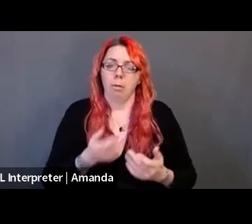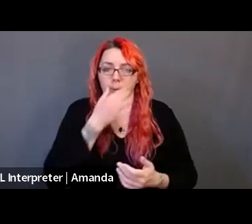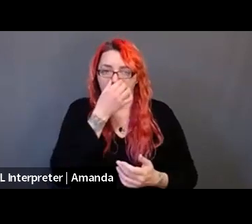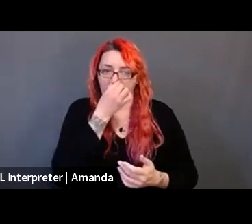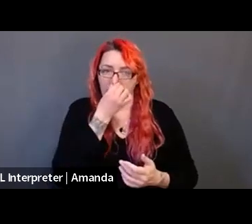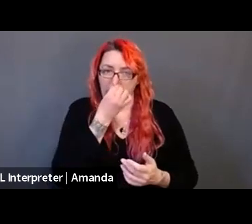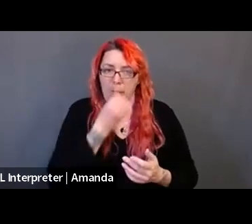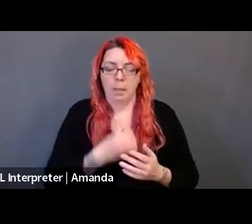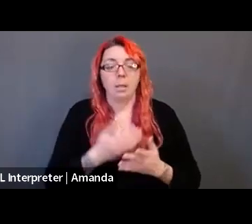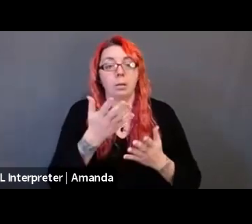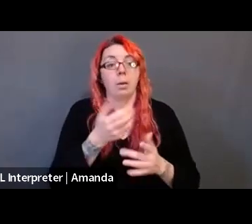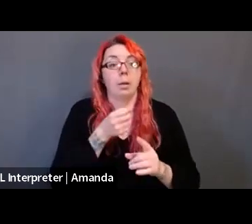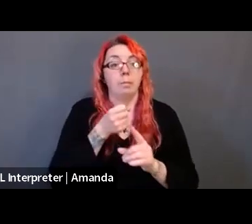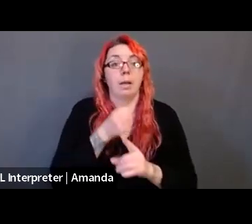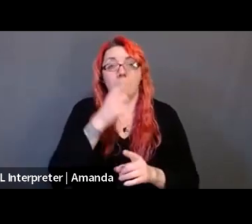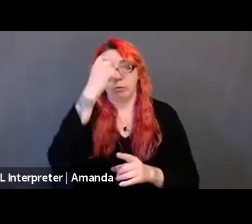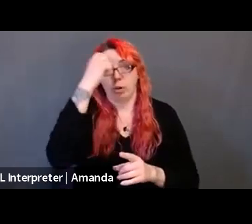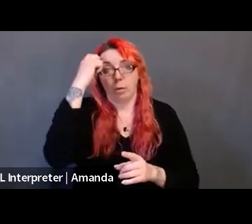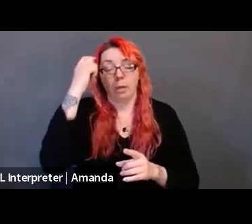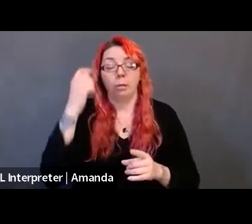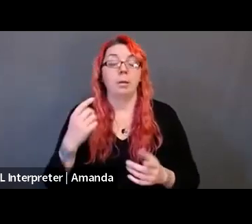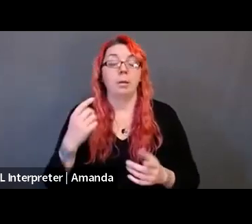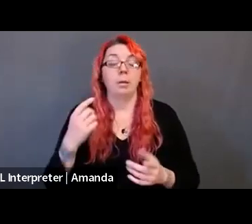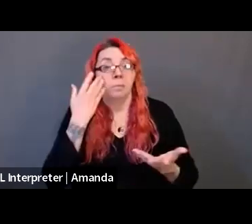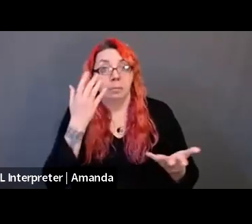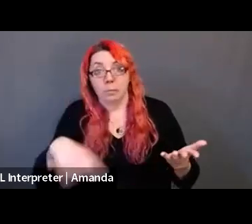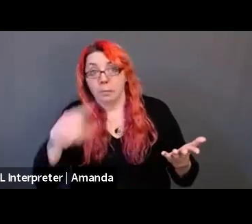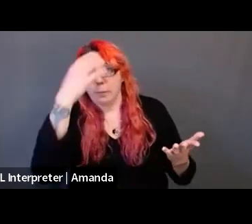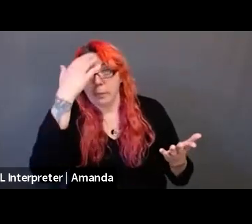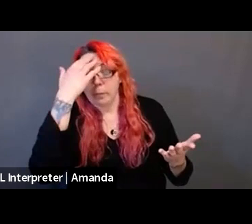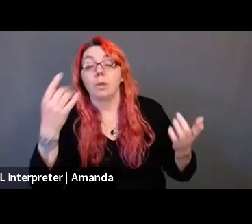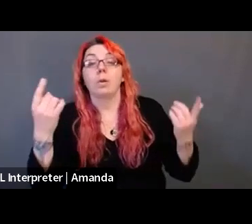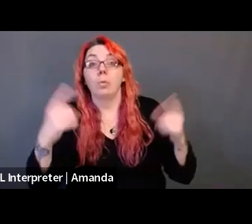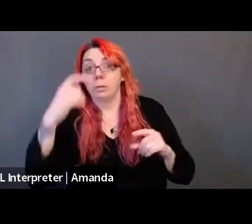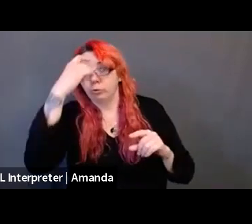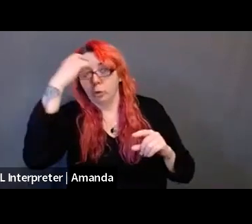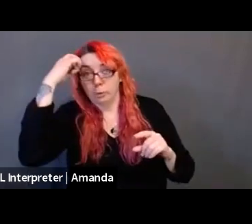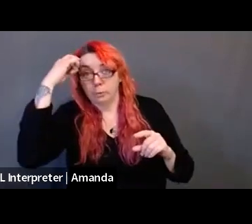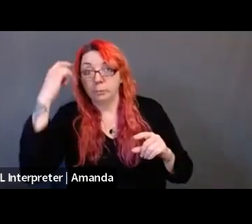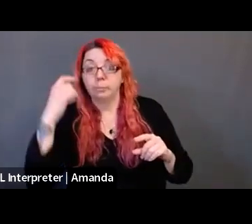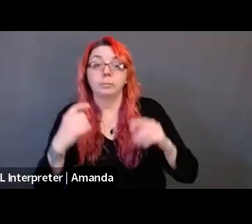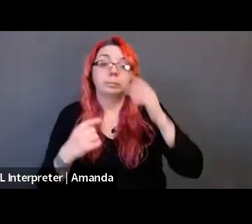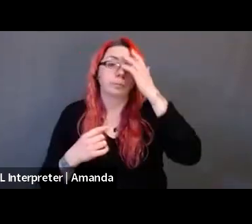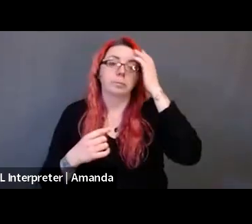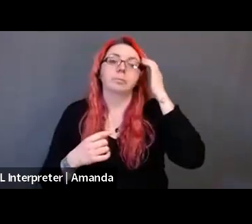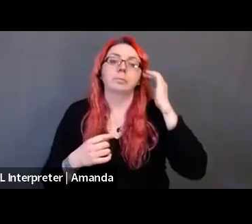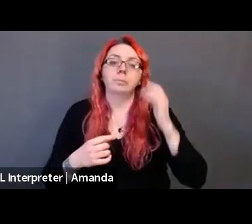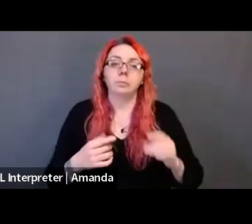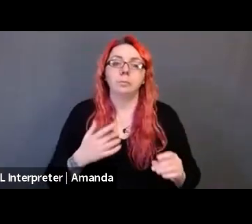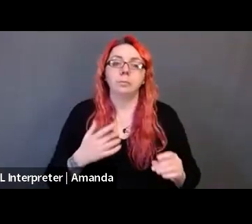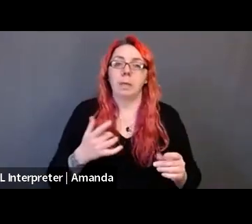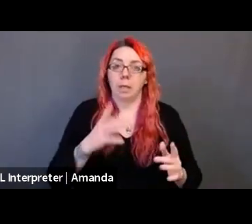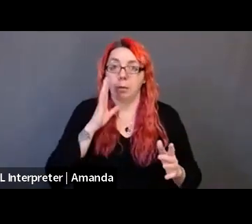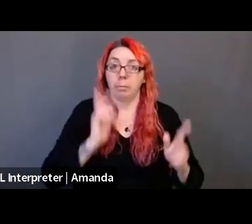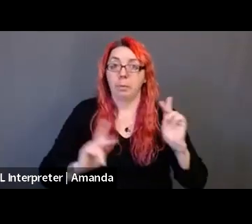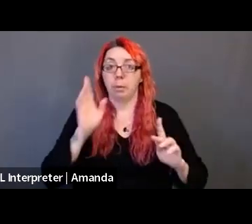impact of trauma. So when trauma occurs for folks, I don't know if and I know for me, it's that, you think of which one happens to me, you more instinctively. So